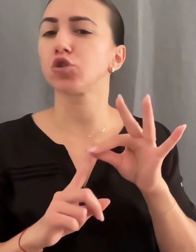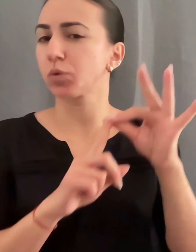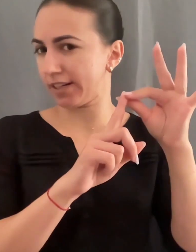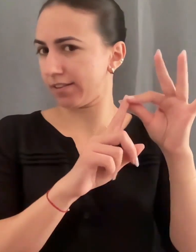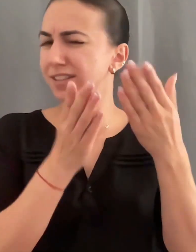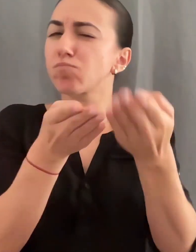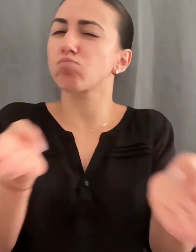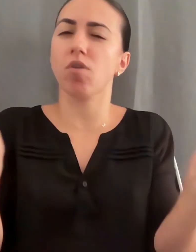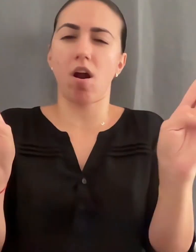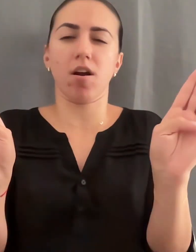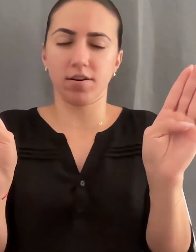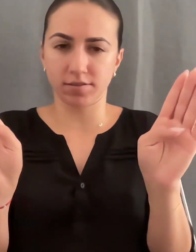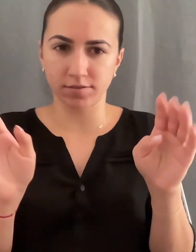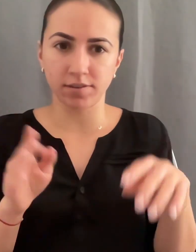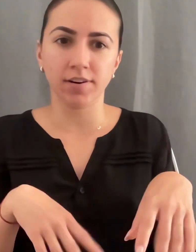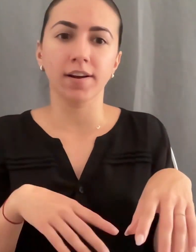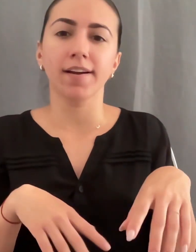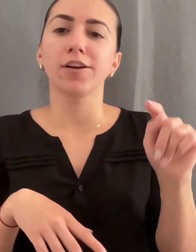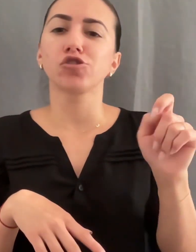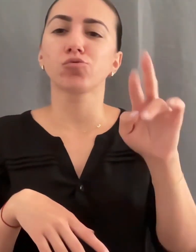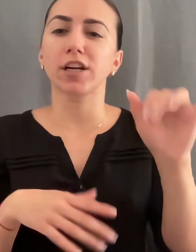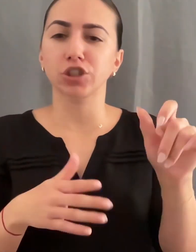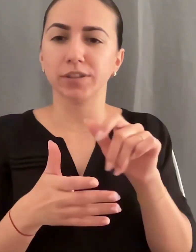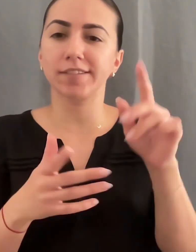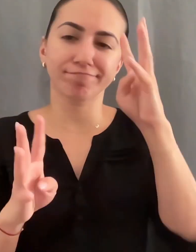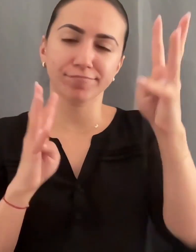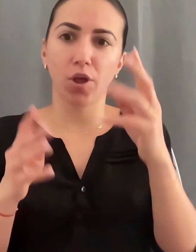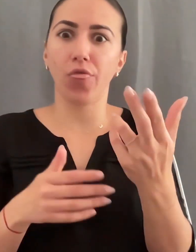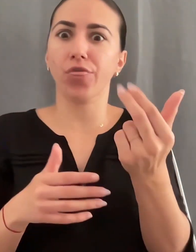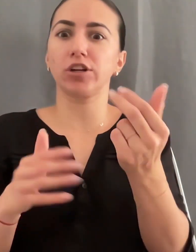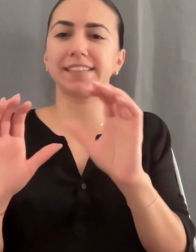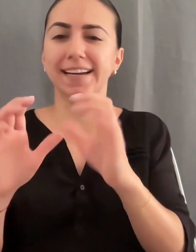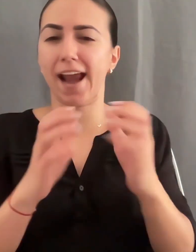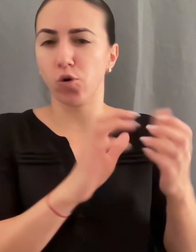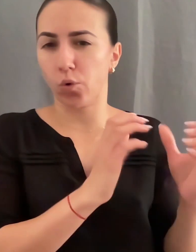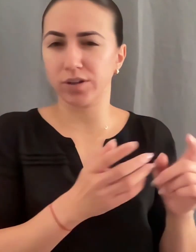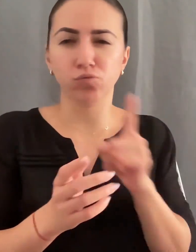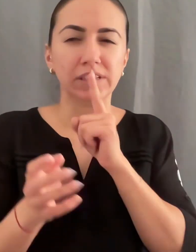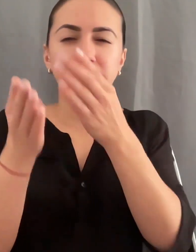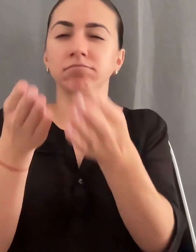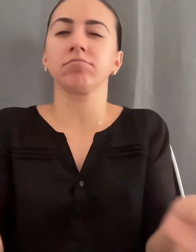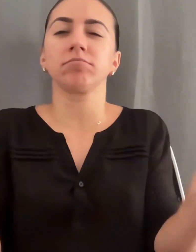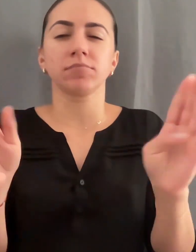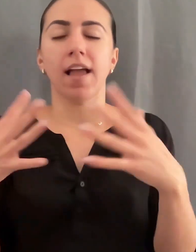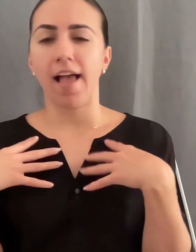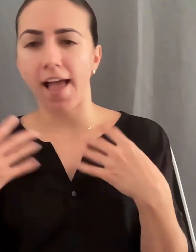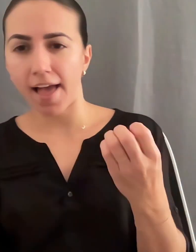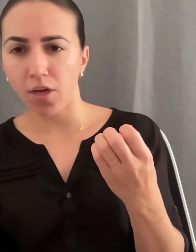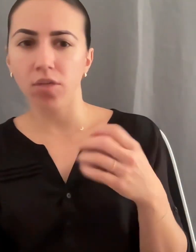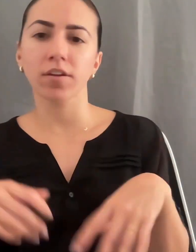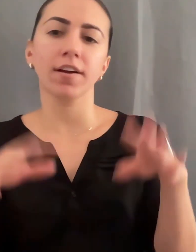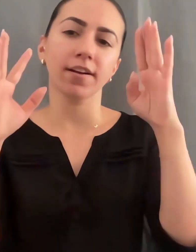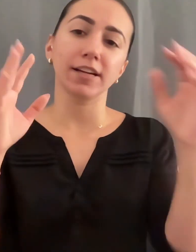very broad. The Treasury came down and gave us 13 very broad categories to include anything from health